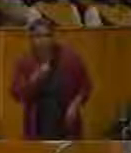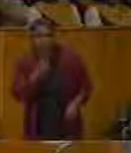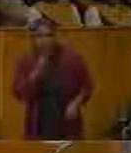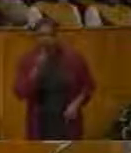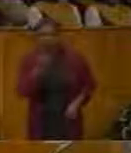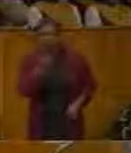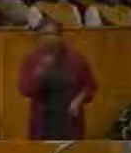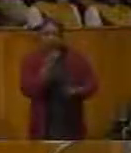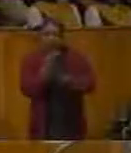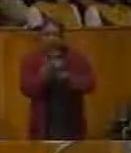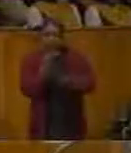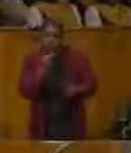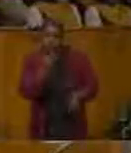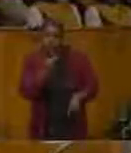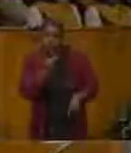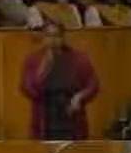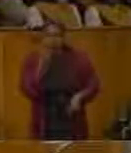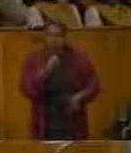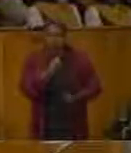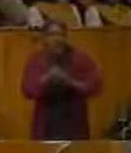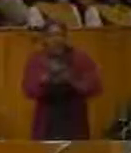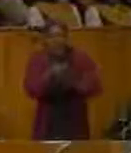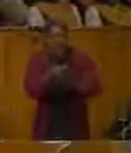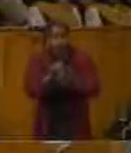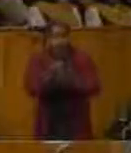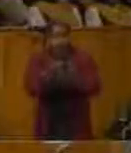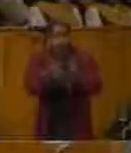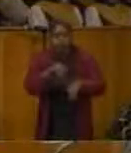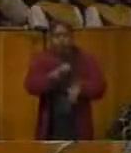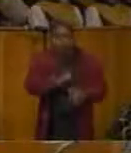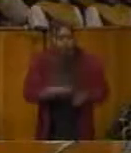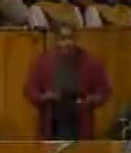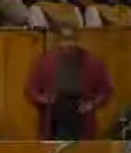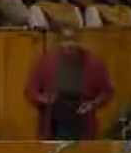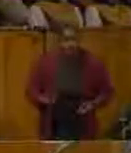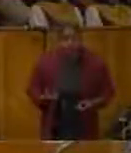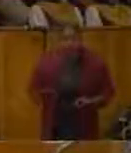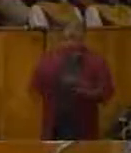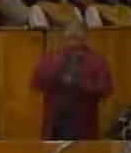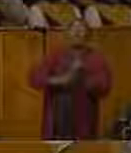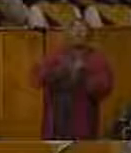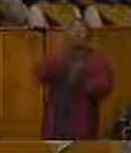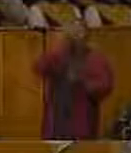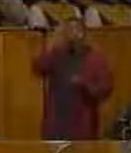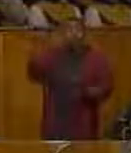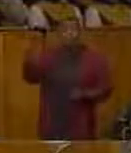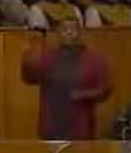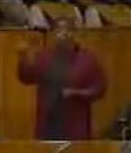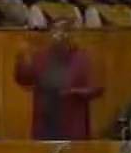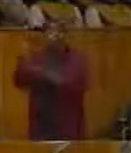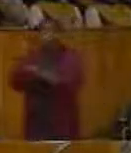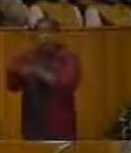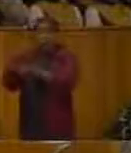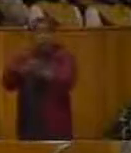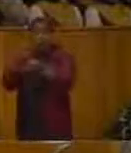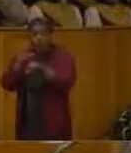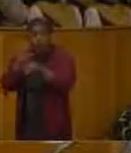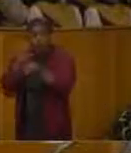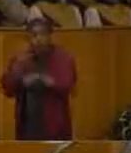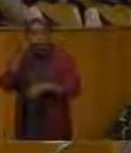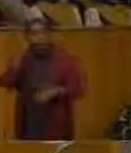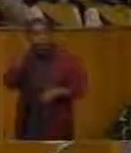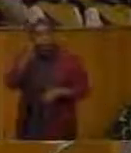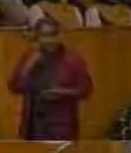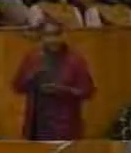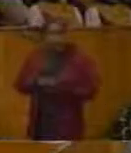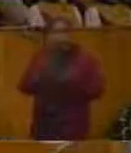fool for giving your money to the house of the Lord. Everybody knows somebody who's left church because the way